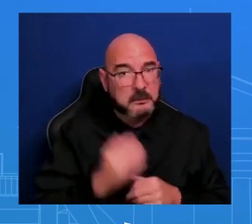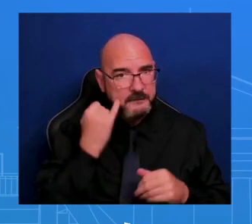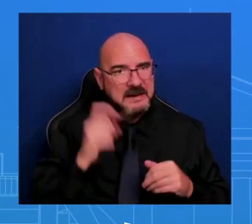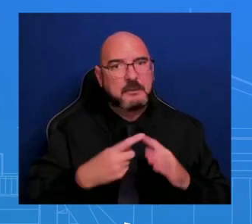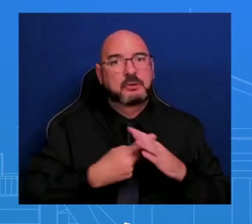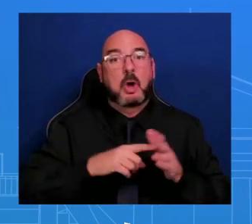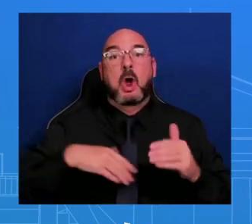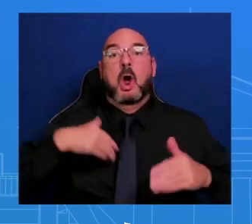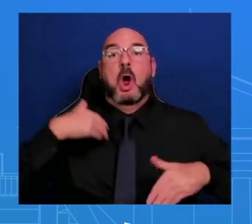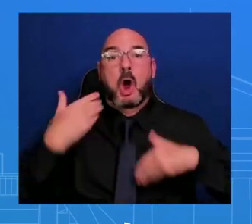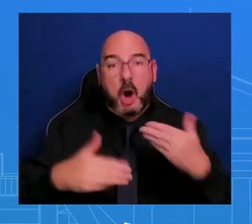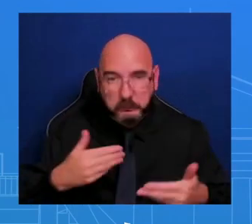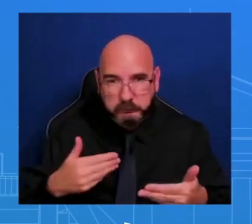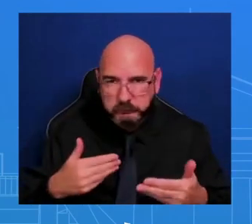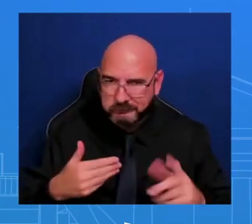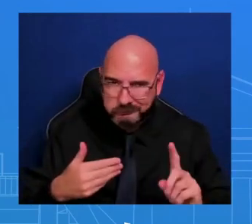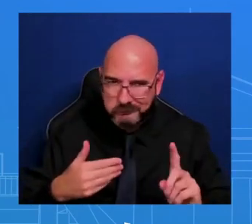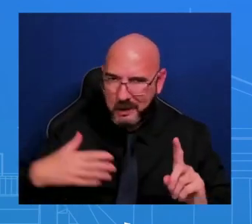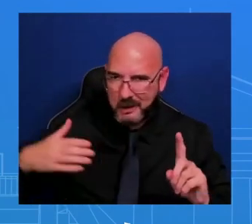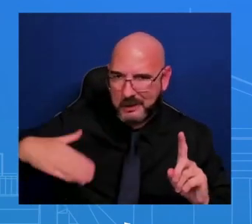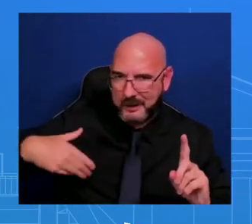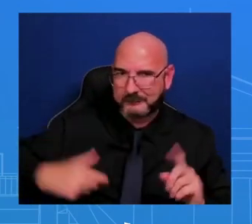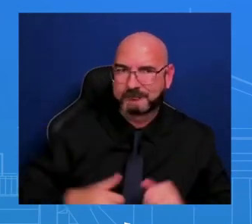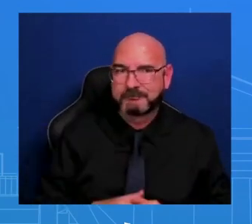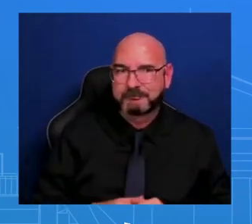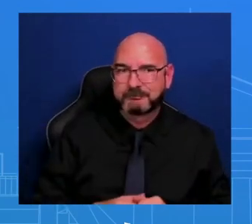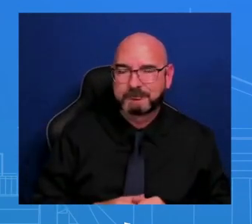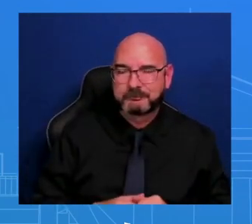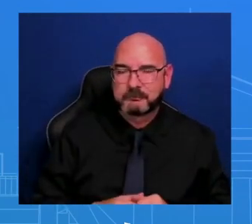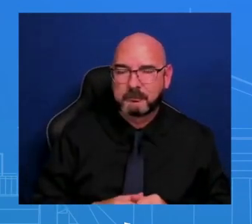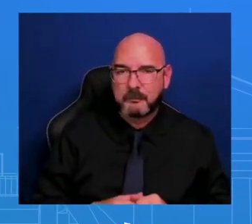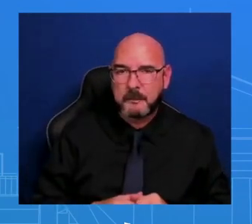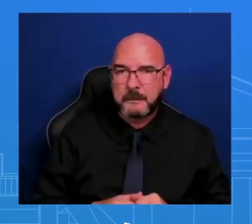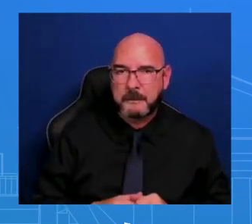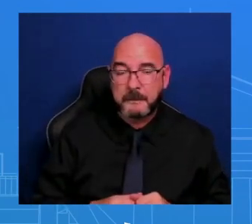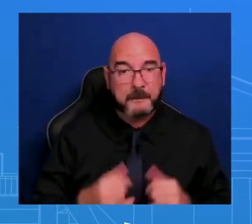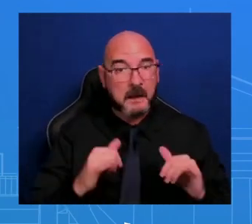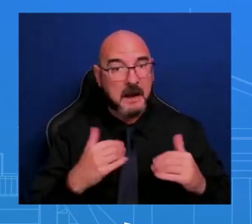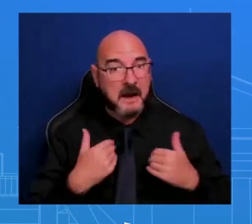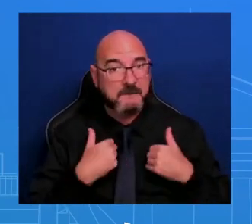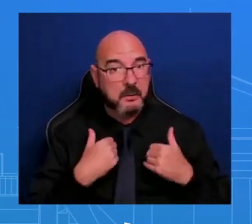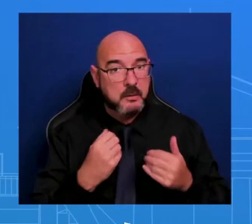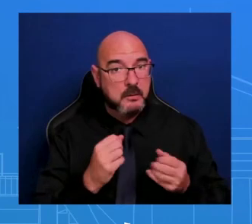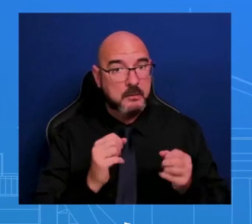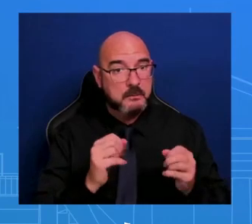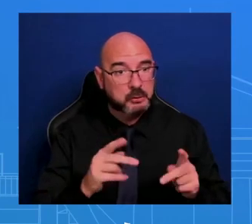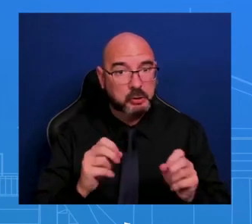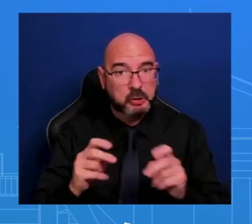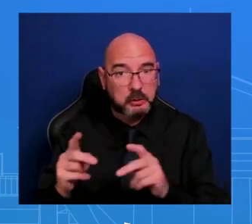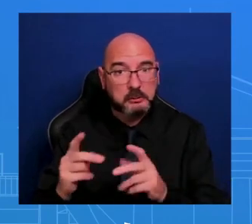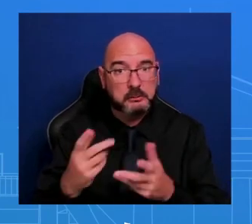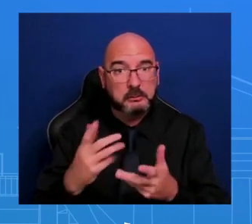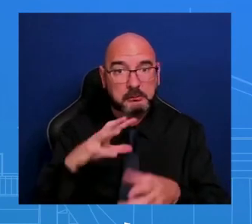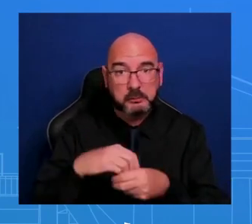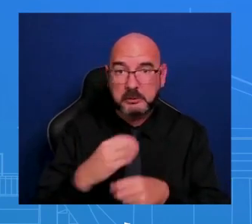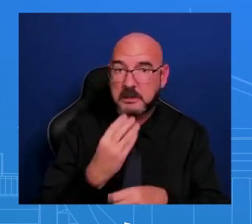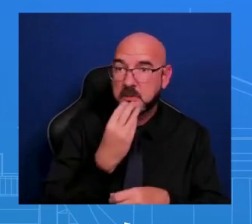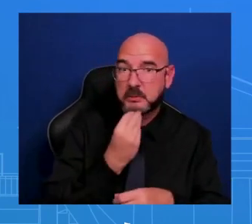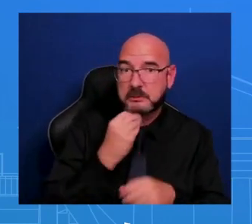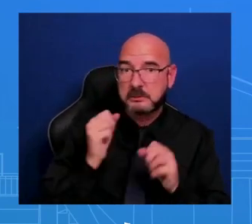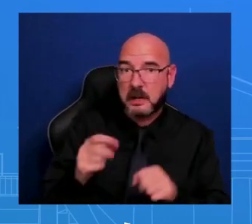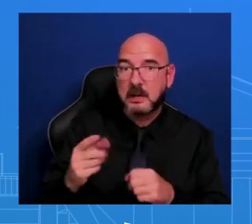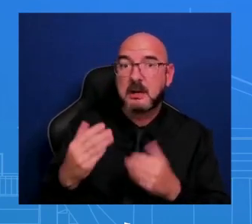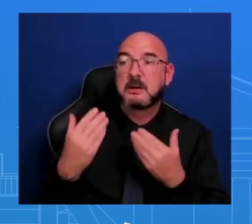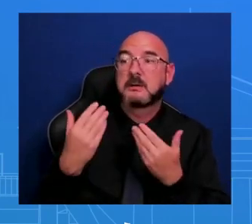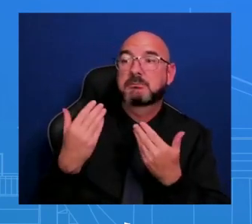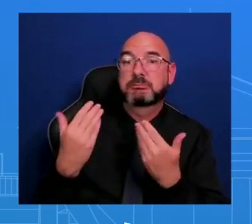plenty of opportunities, for instance, even in Israel, for people to get out. We're still doing contract charter flights, and there's still commercial